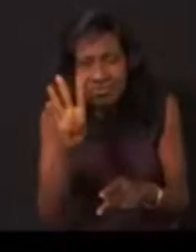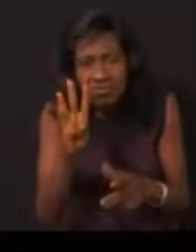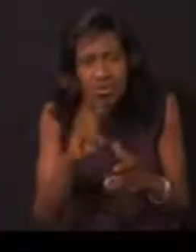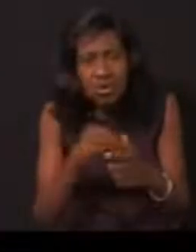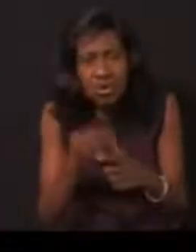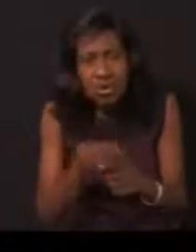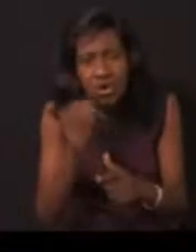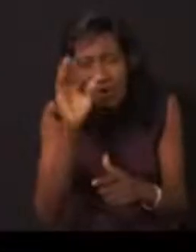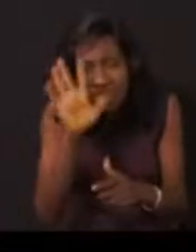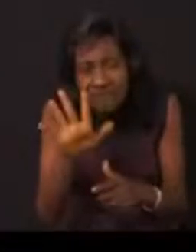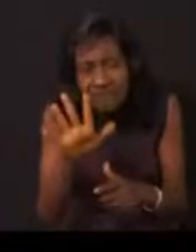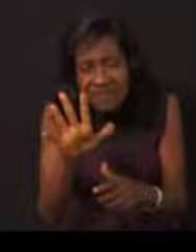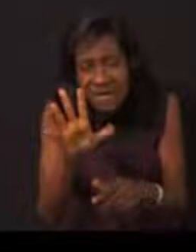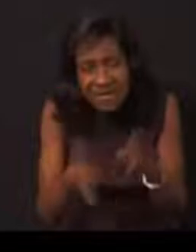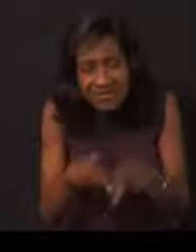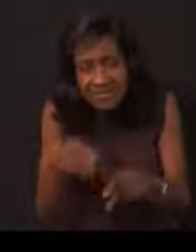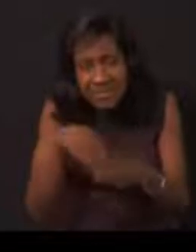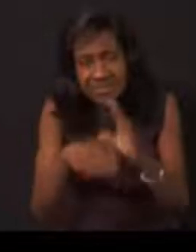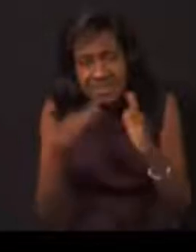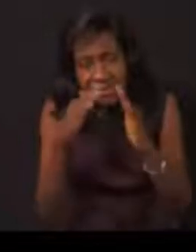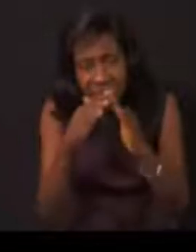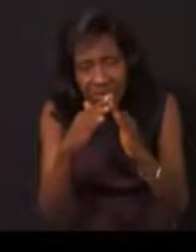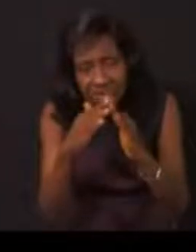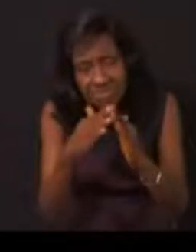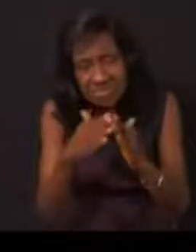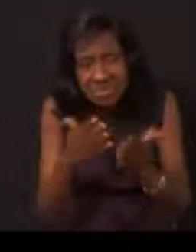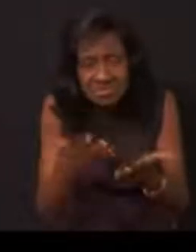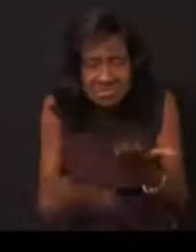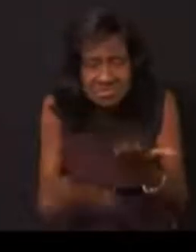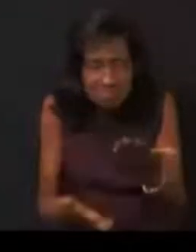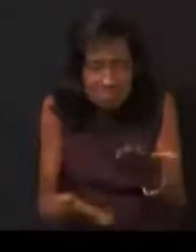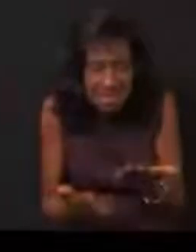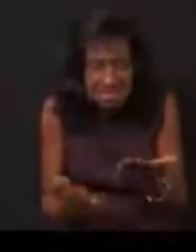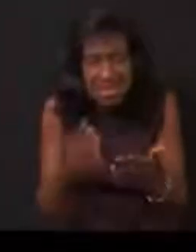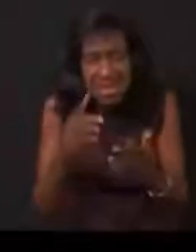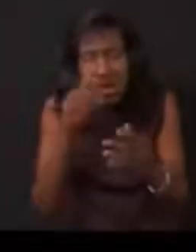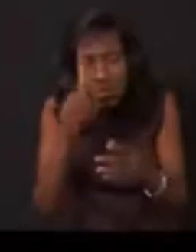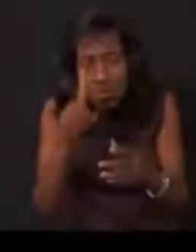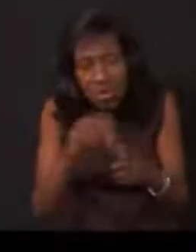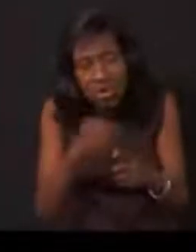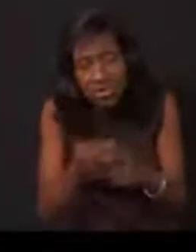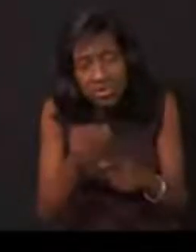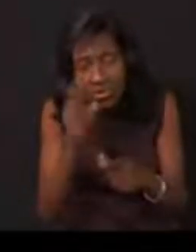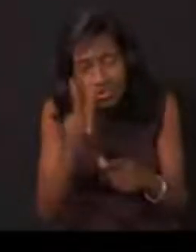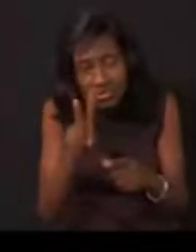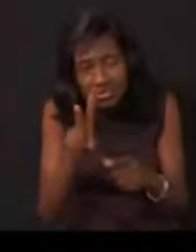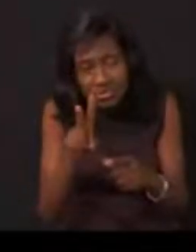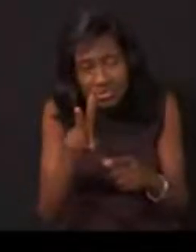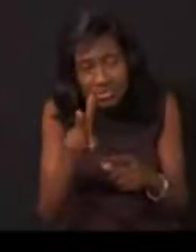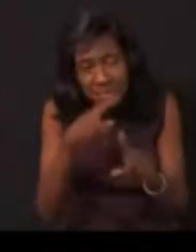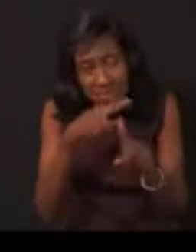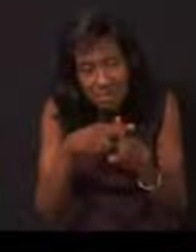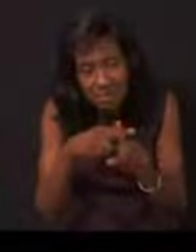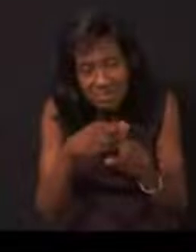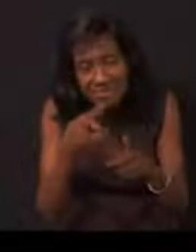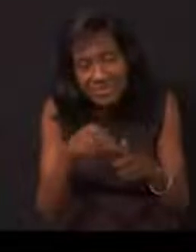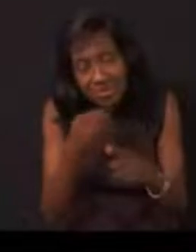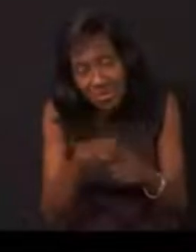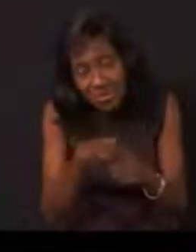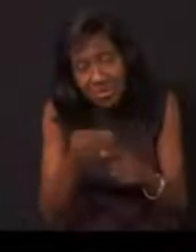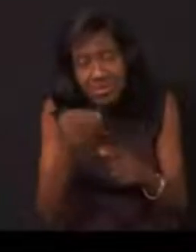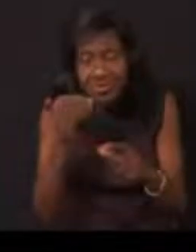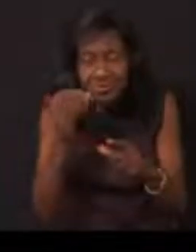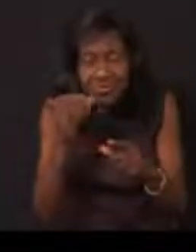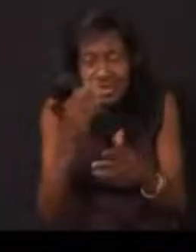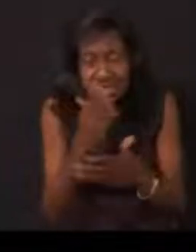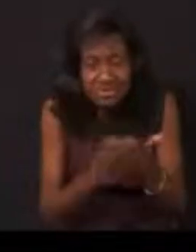call stating 4 are negative, and there may be 1 or 2. That lag time will be possibly because your sample